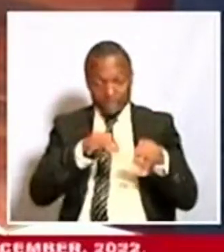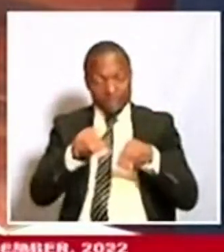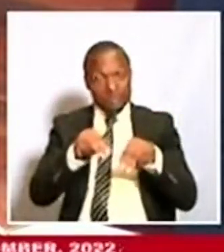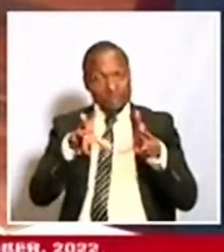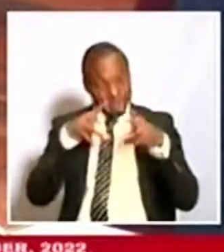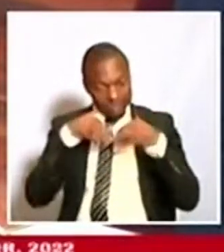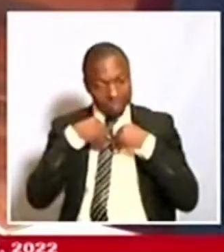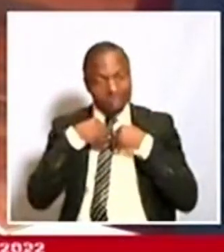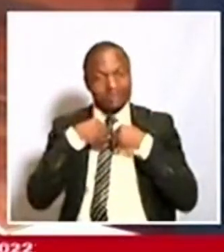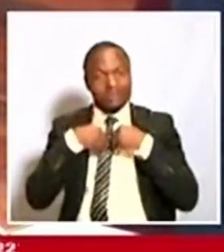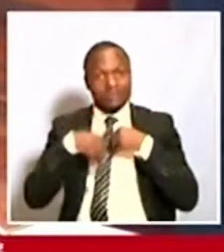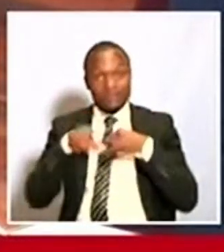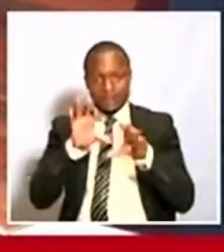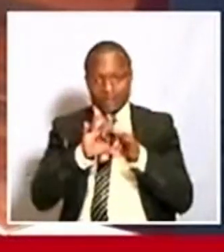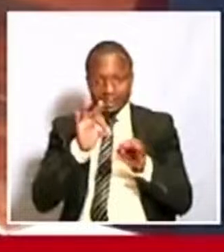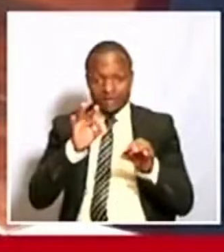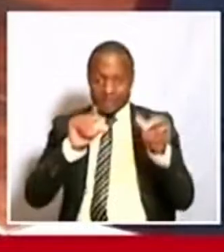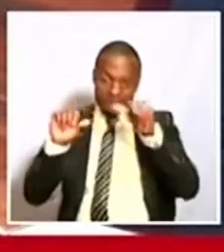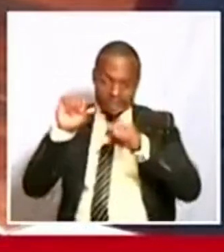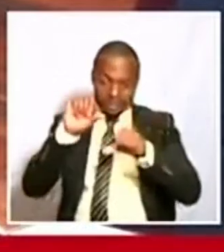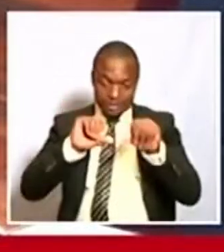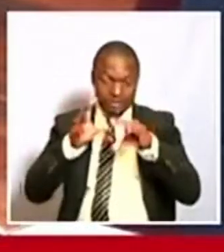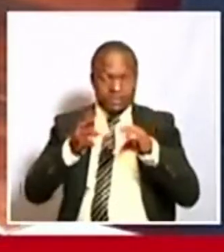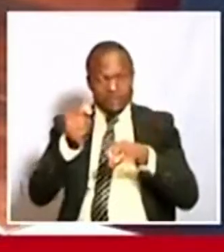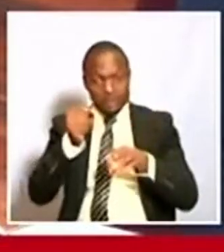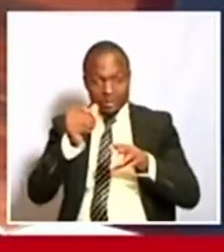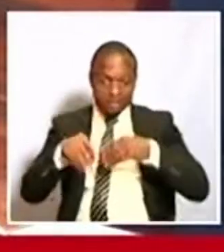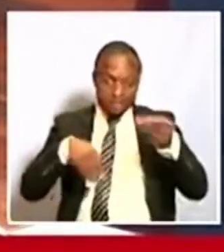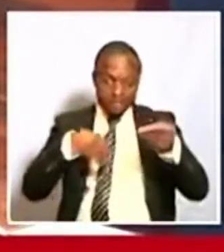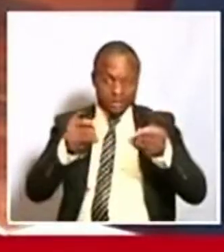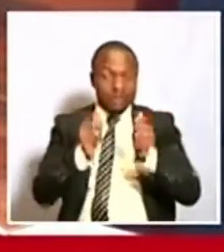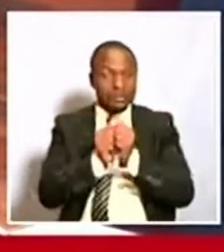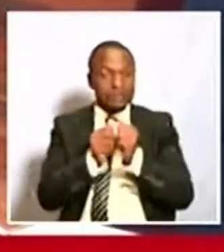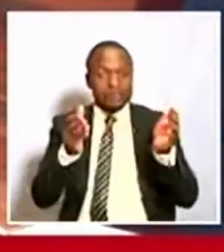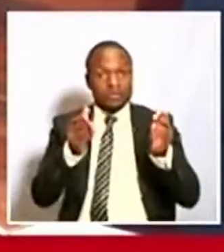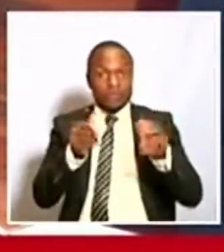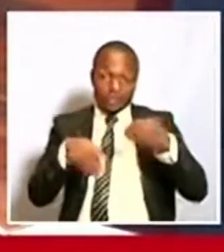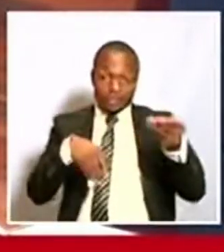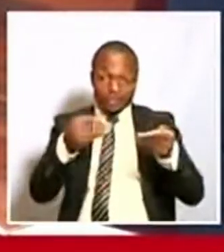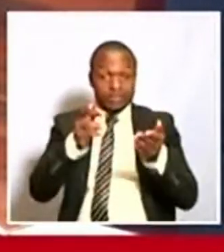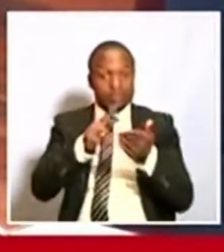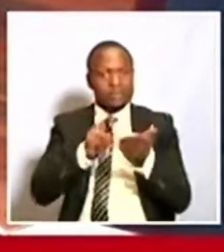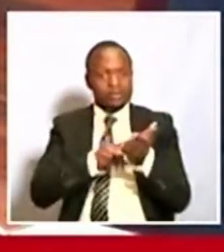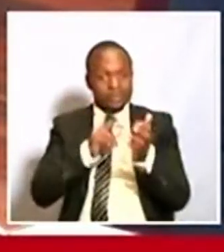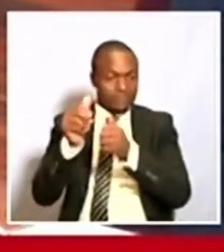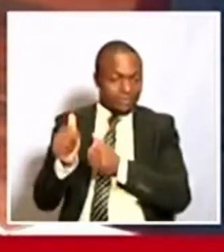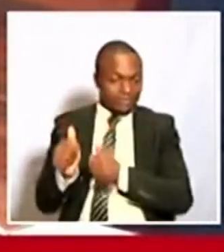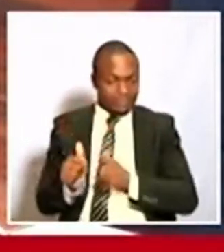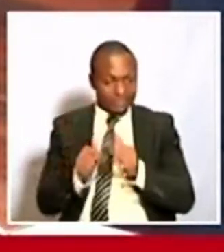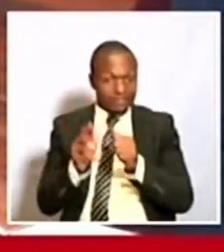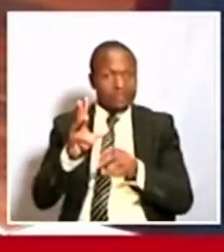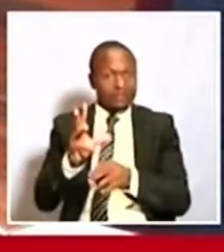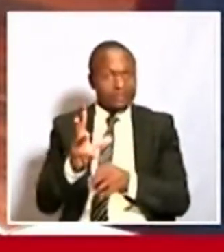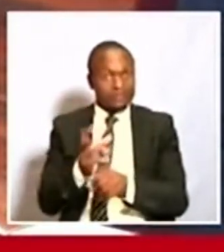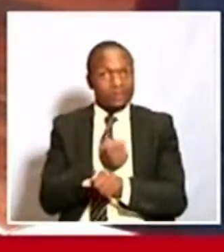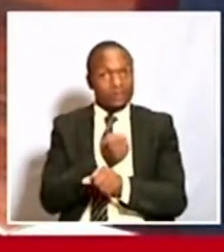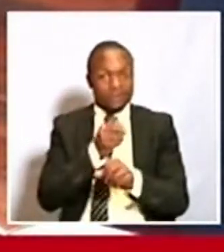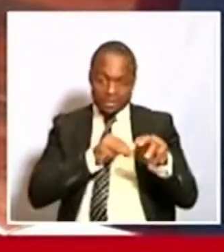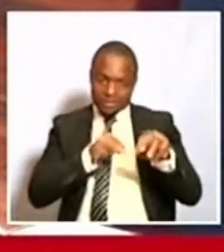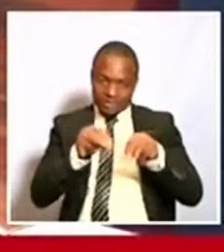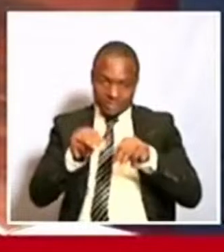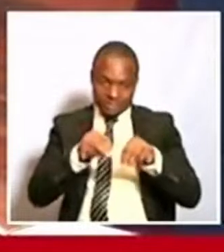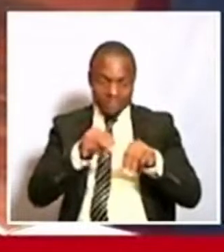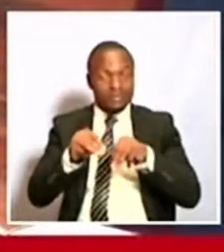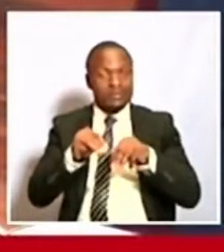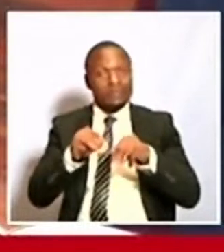to acknowledge the findings of the auditor that funds were spent without expenditure records. Action taken: management